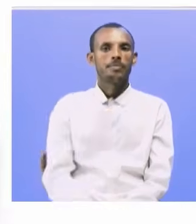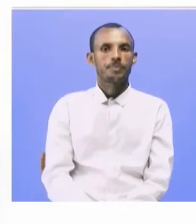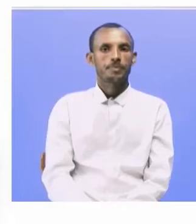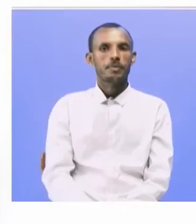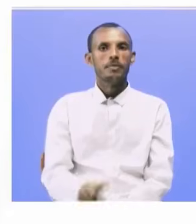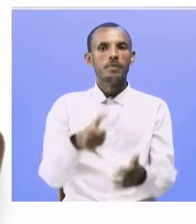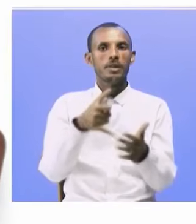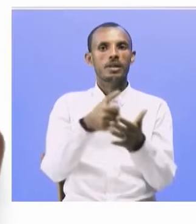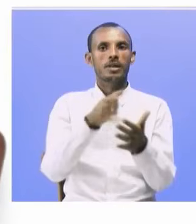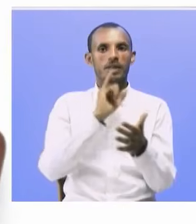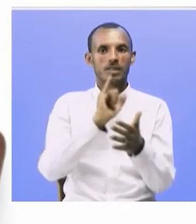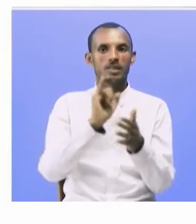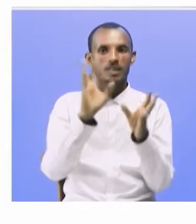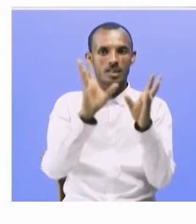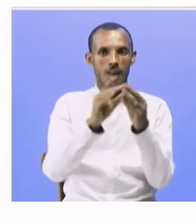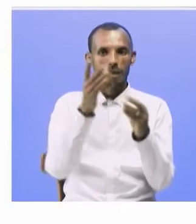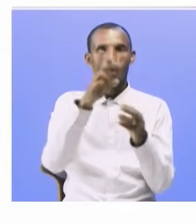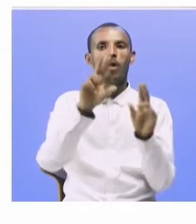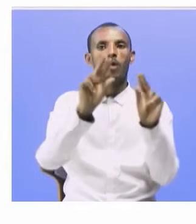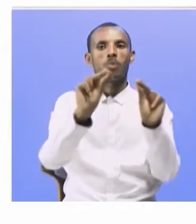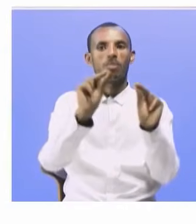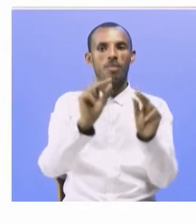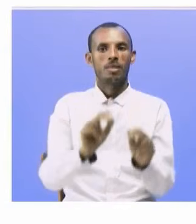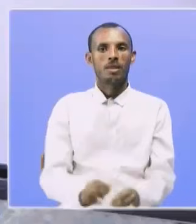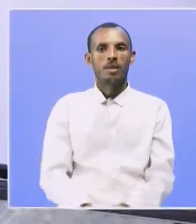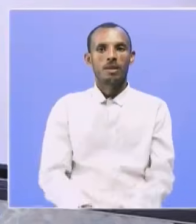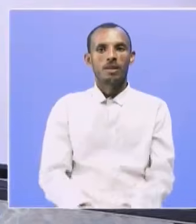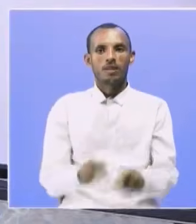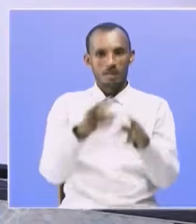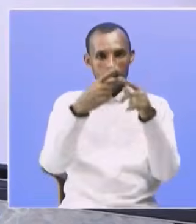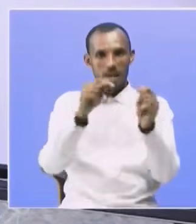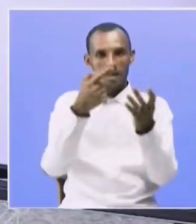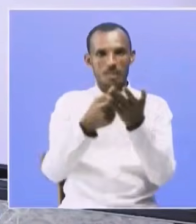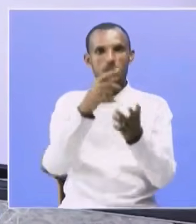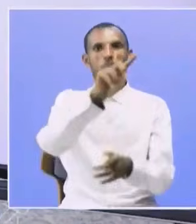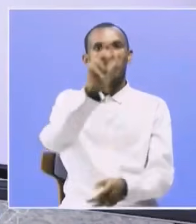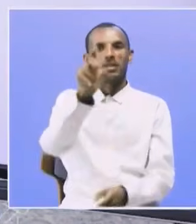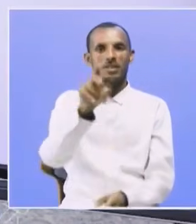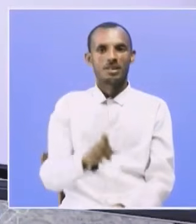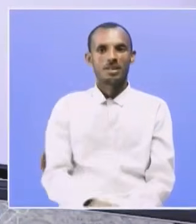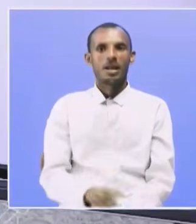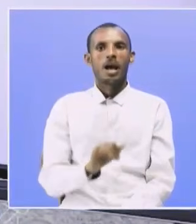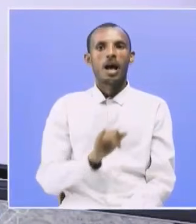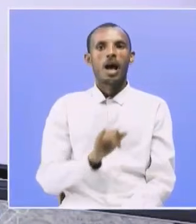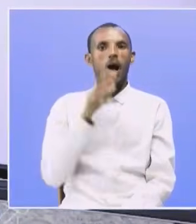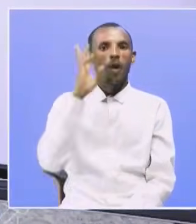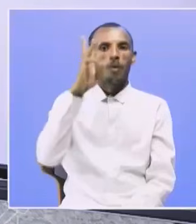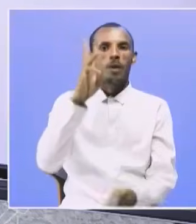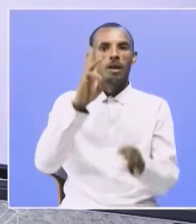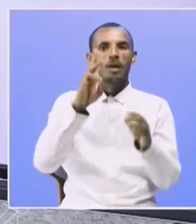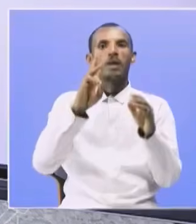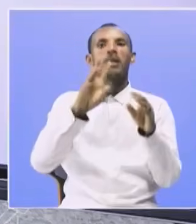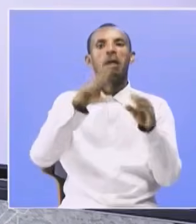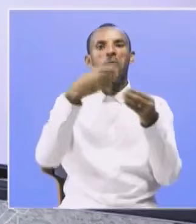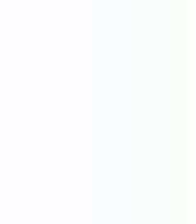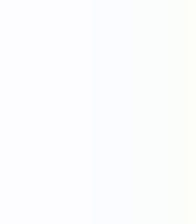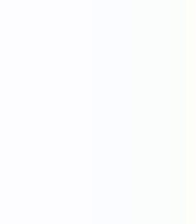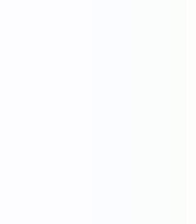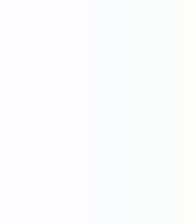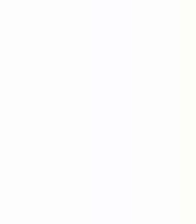If this one is set, try to answer this question. I'll give you 10 seconds for